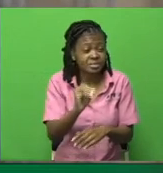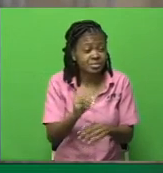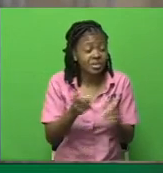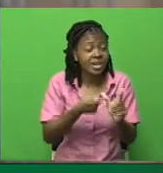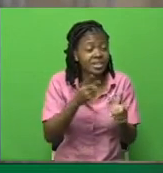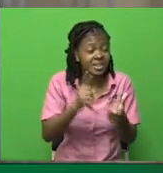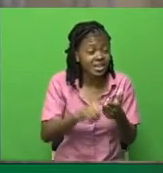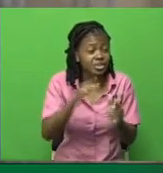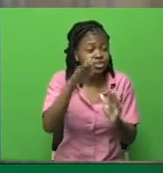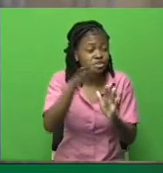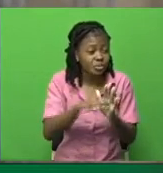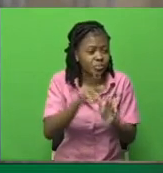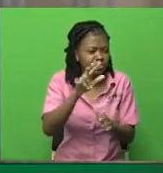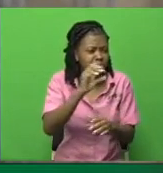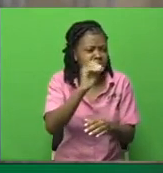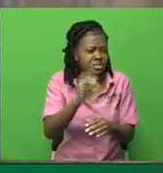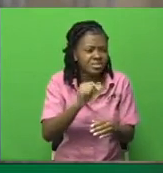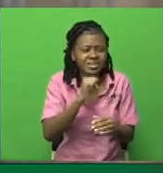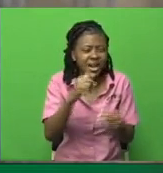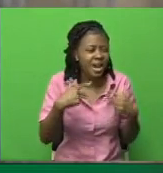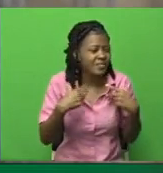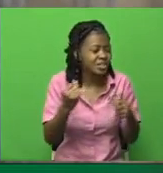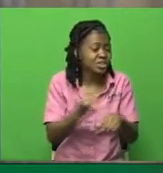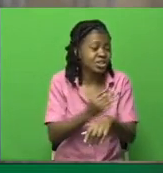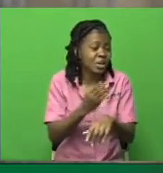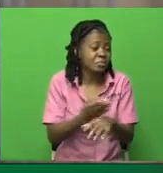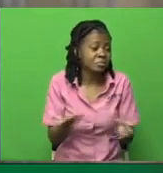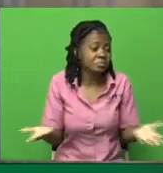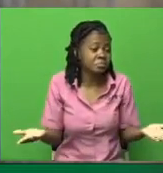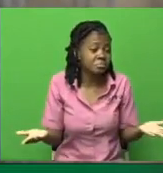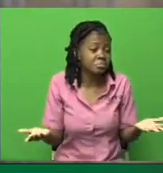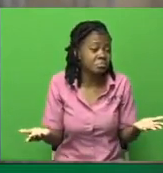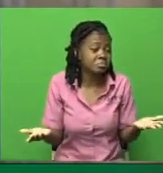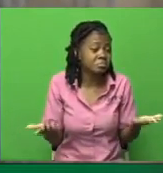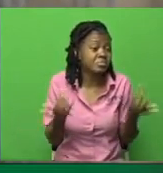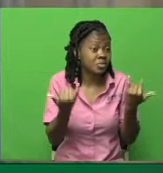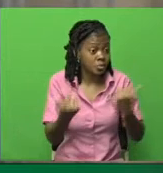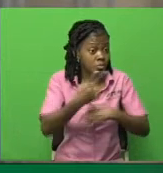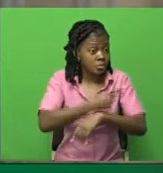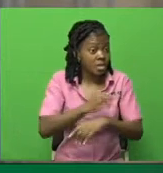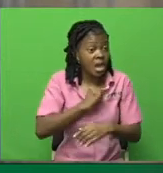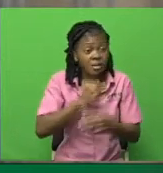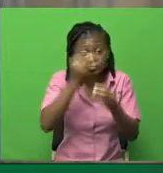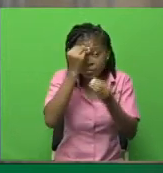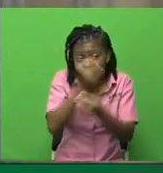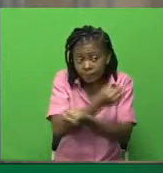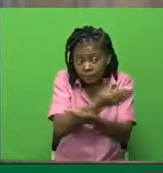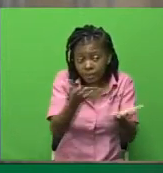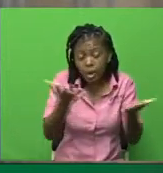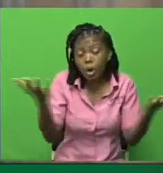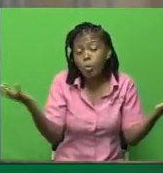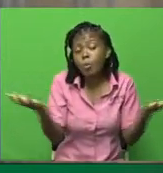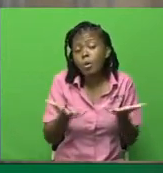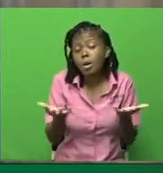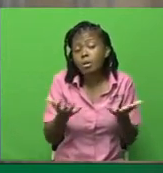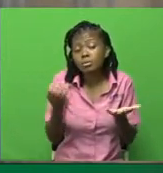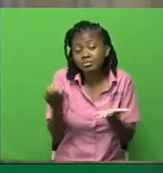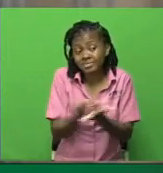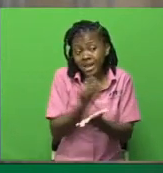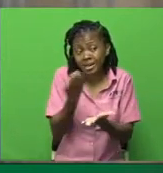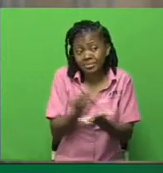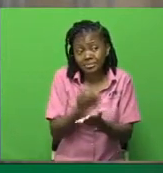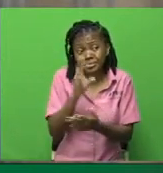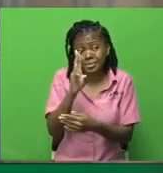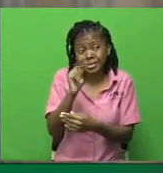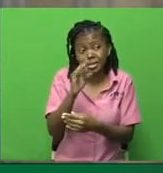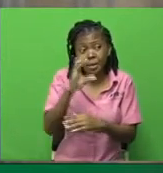did today I say without fear of contradiction we built the economy we